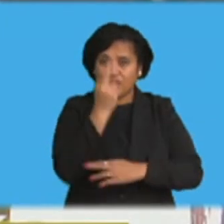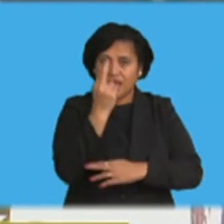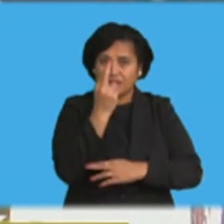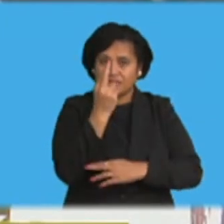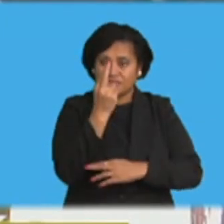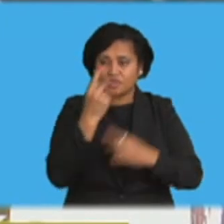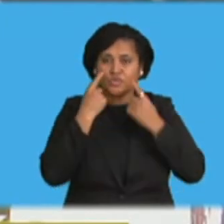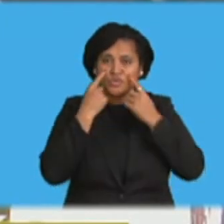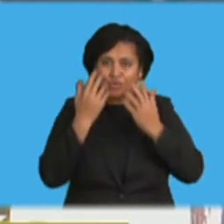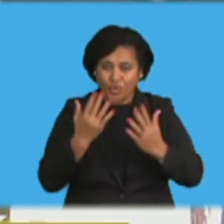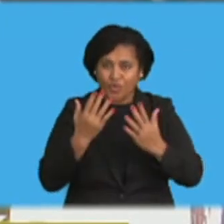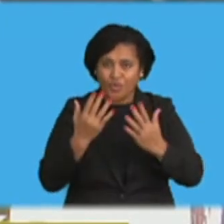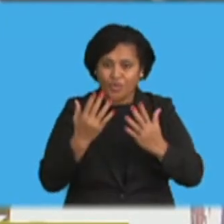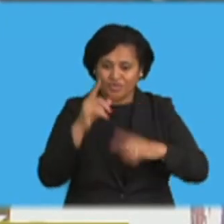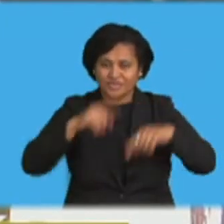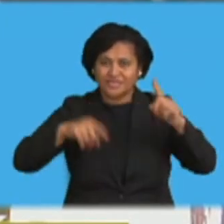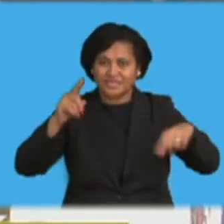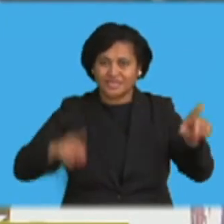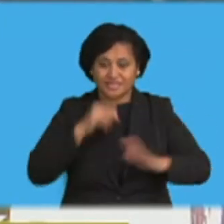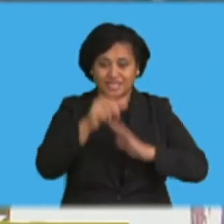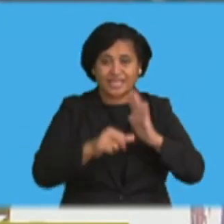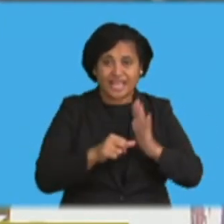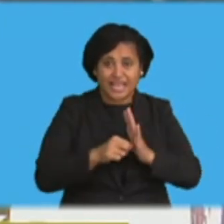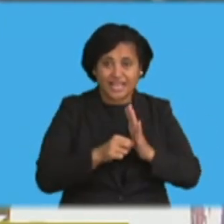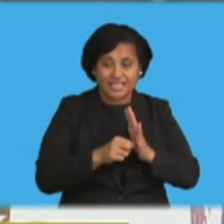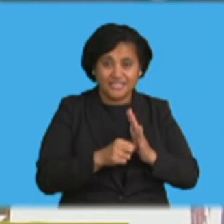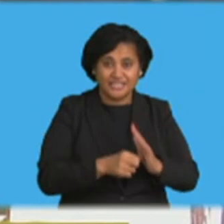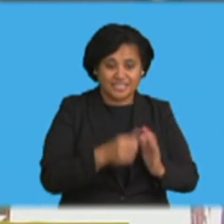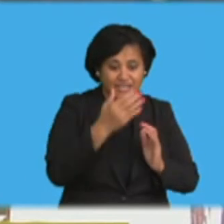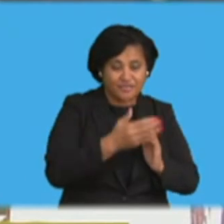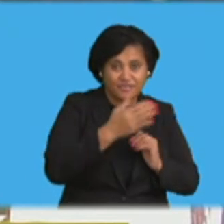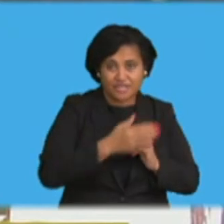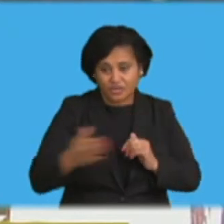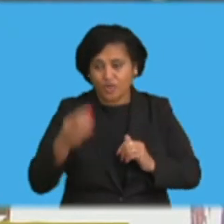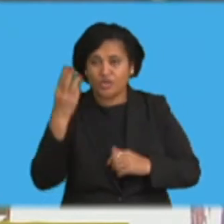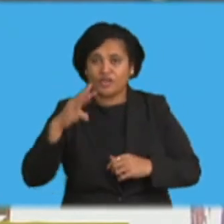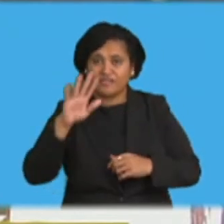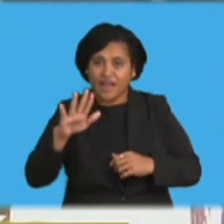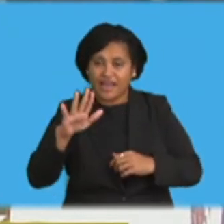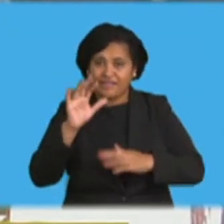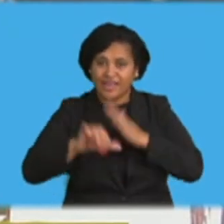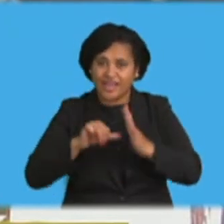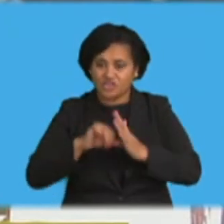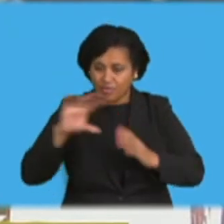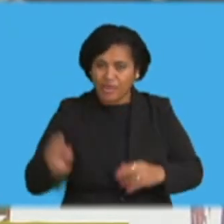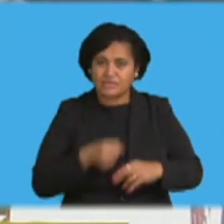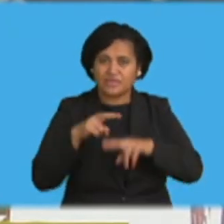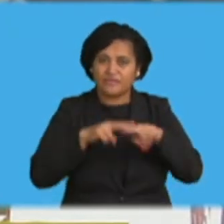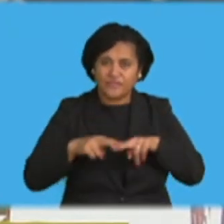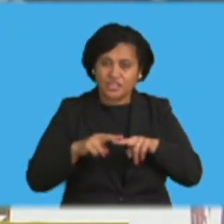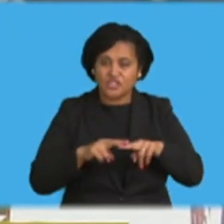The youth age should be aged between 15 and 35 years old. He is a Fijian citizen with a valid